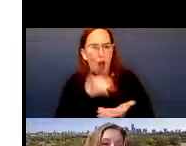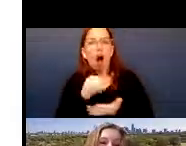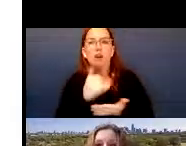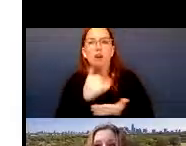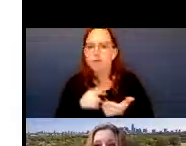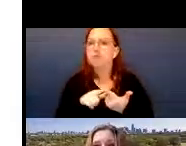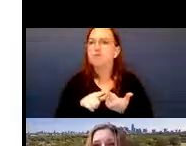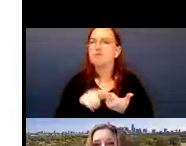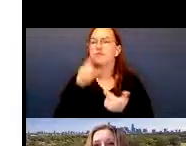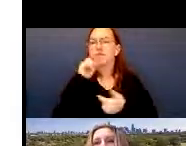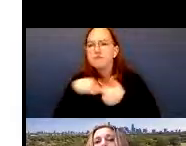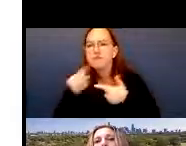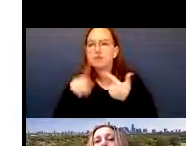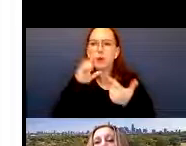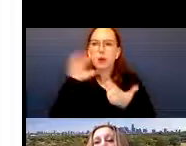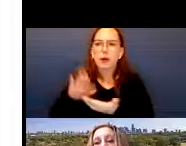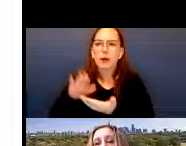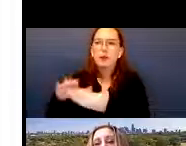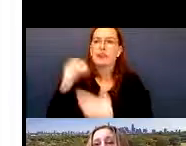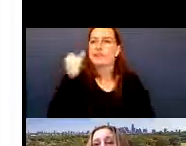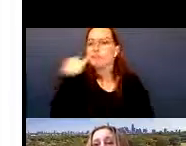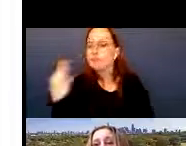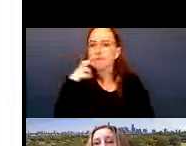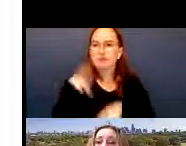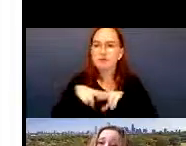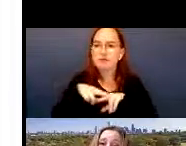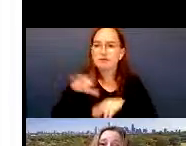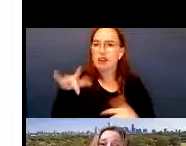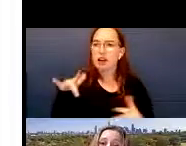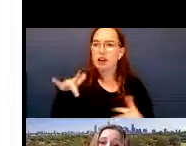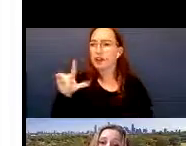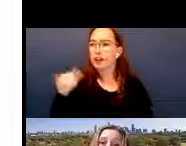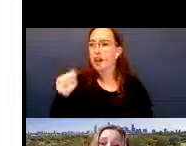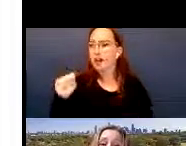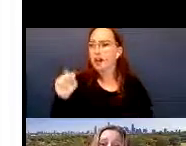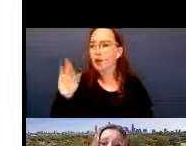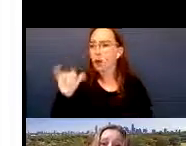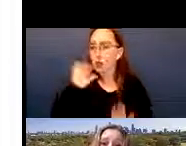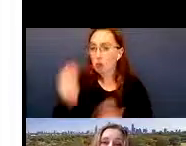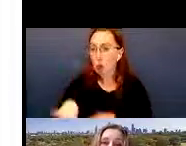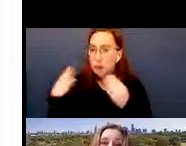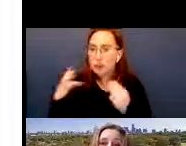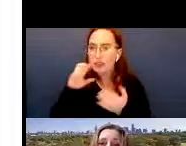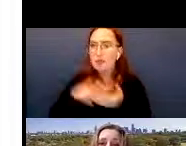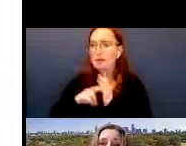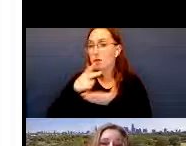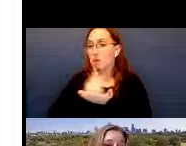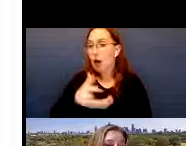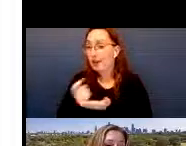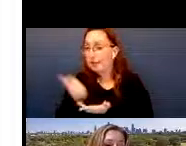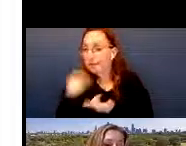station opens on Congress, et cetera. So where it's feasible for people to more easily take different modes of transportation, including